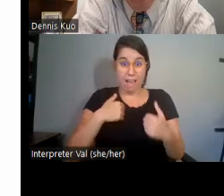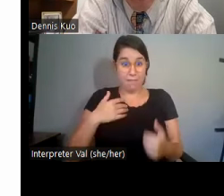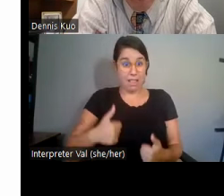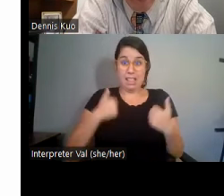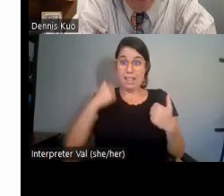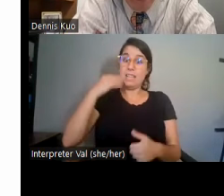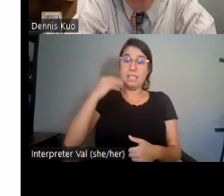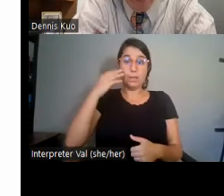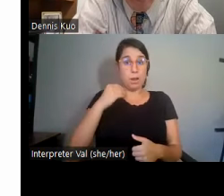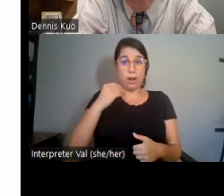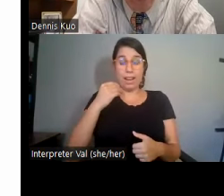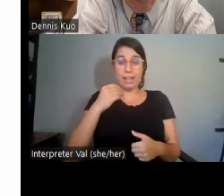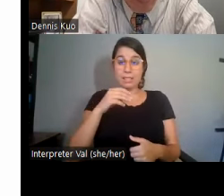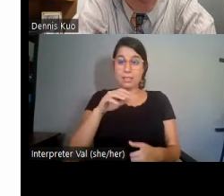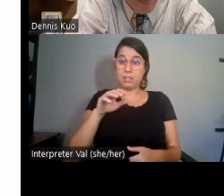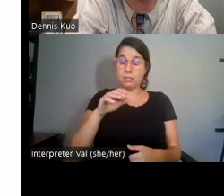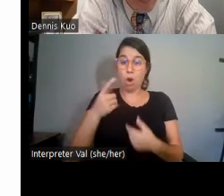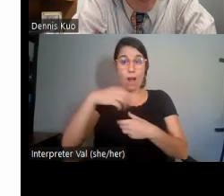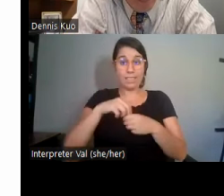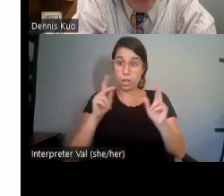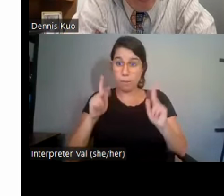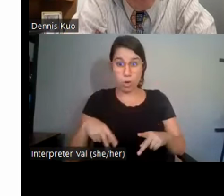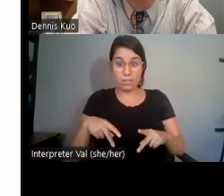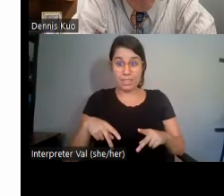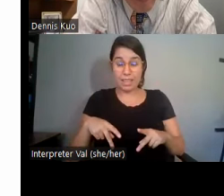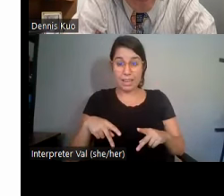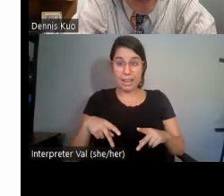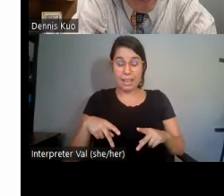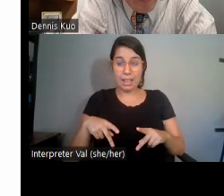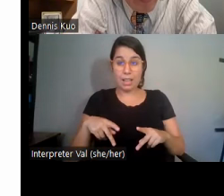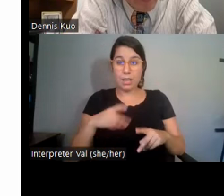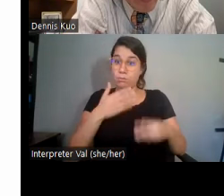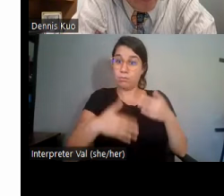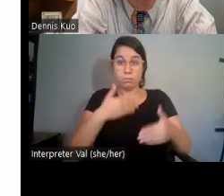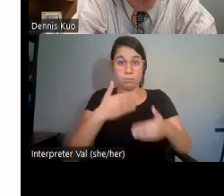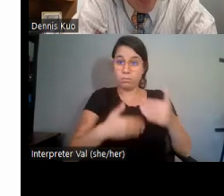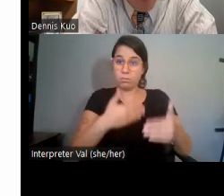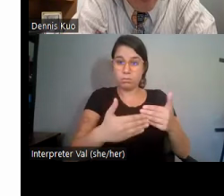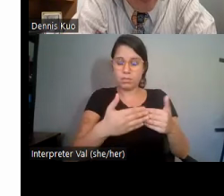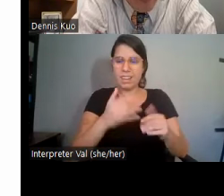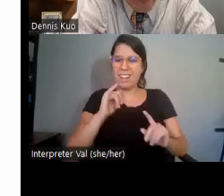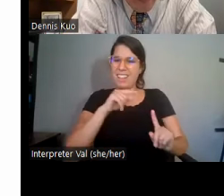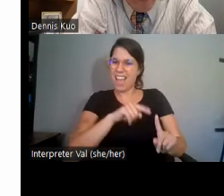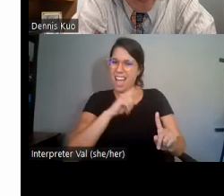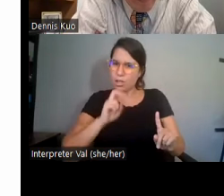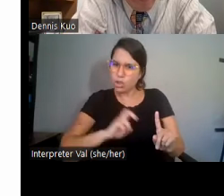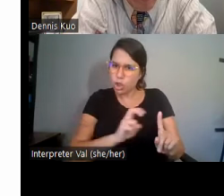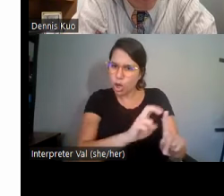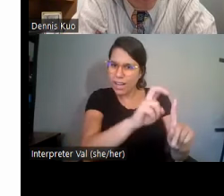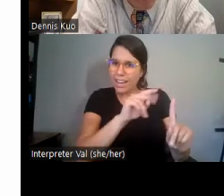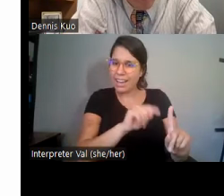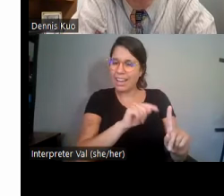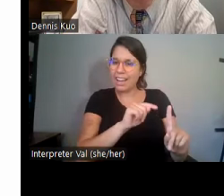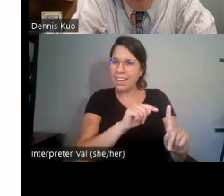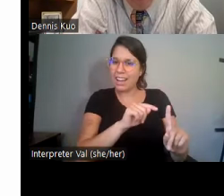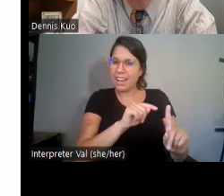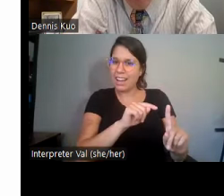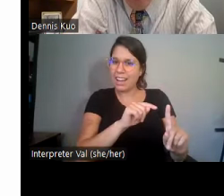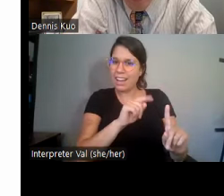an autistic person, and recognizing it as a journey that is just